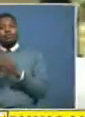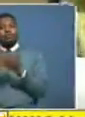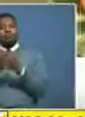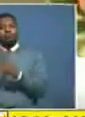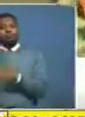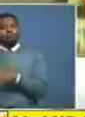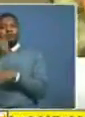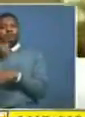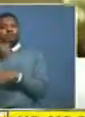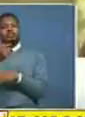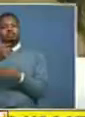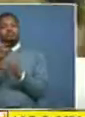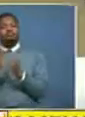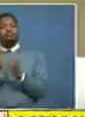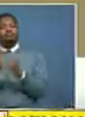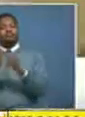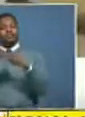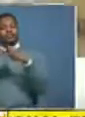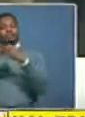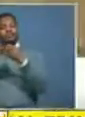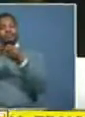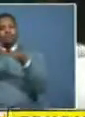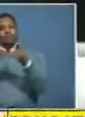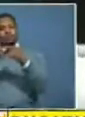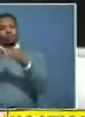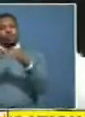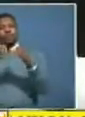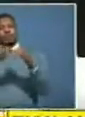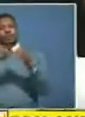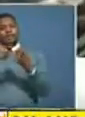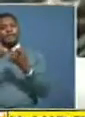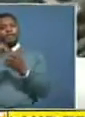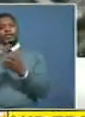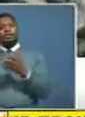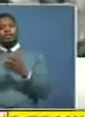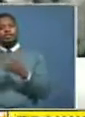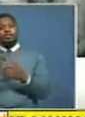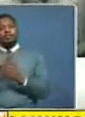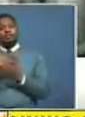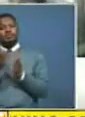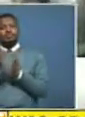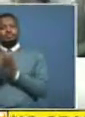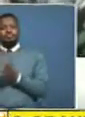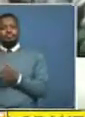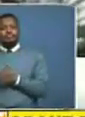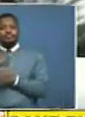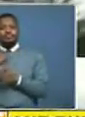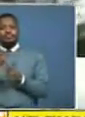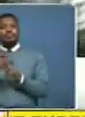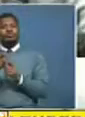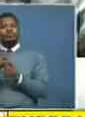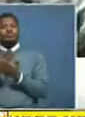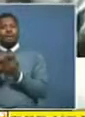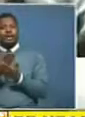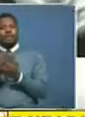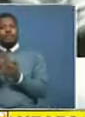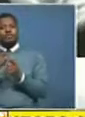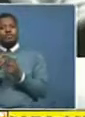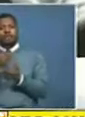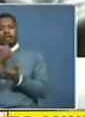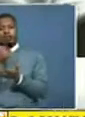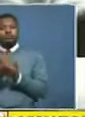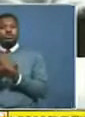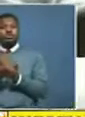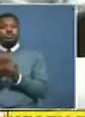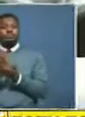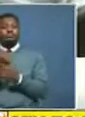restoration of express feeder and power to the community, among others. We asked them to mobilize forces to ensure that